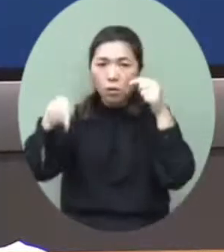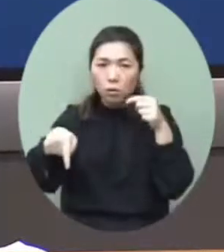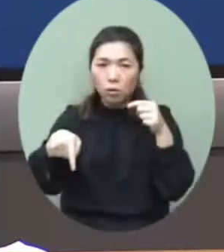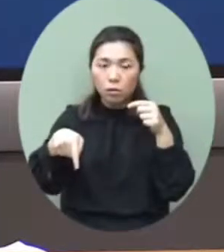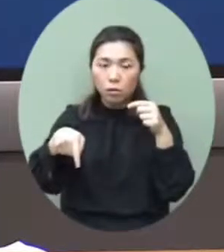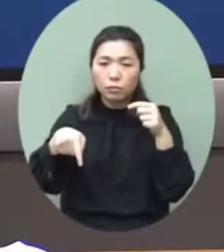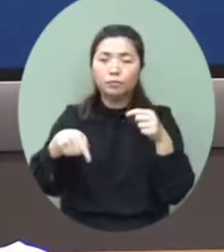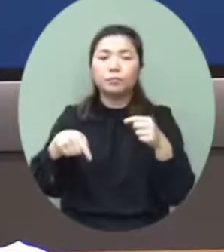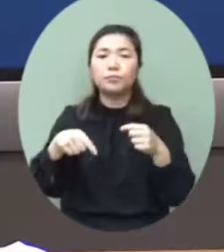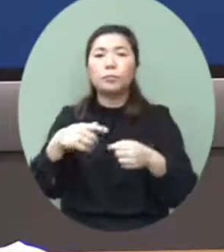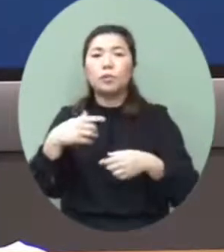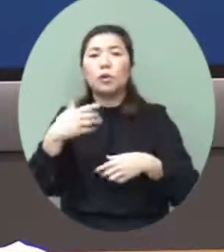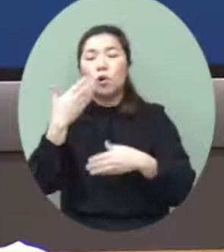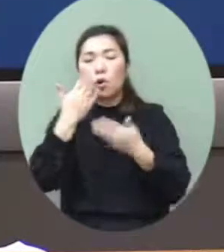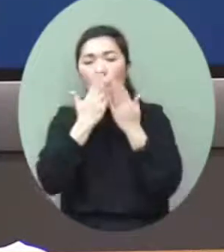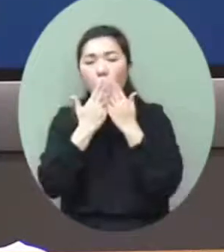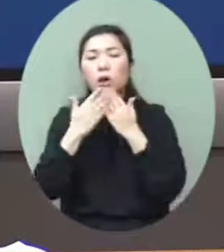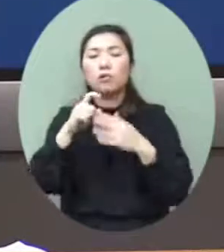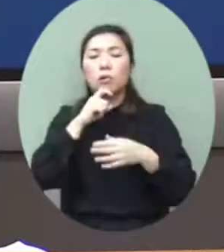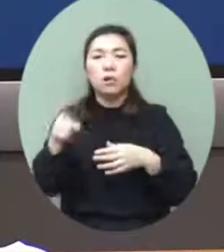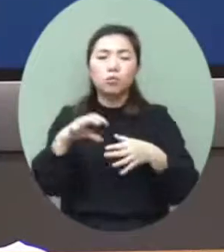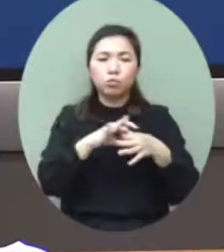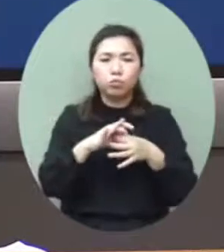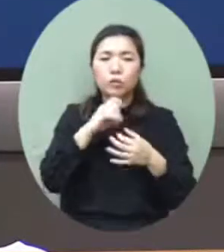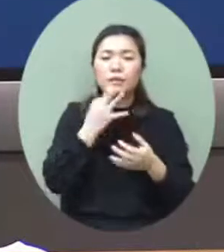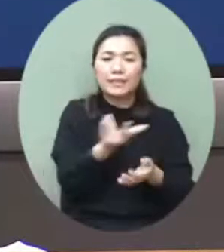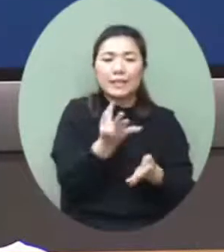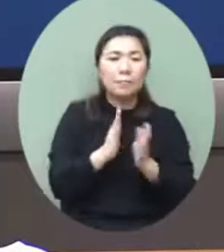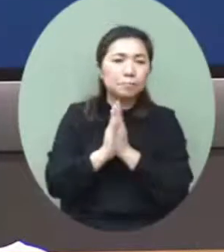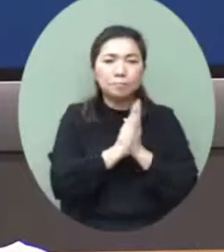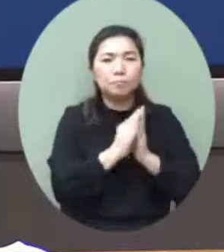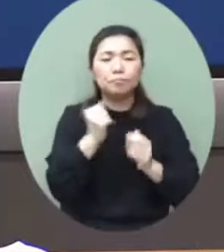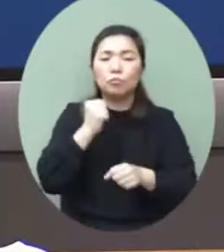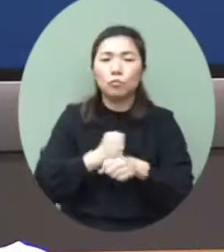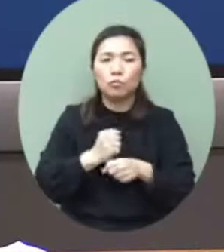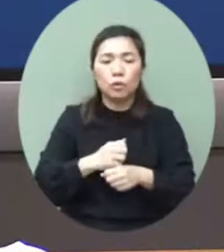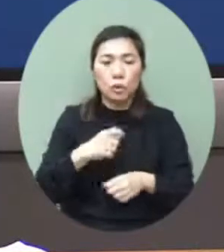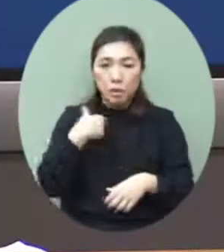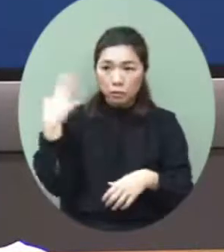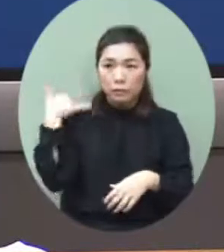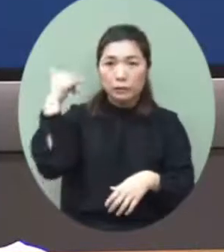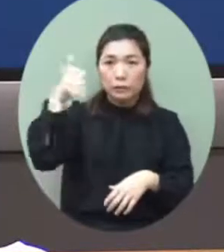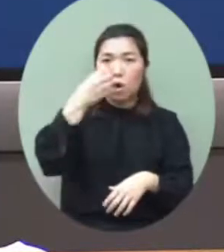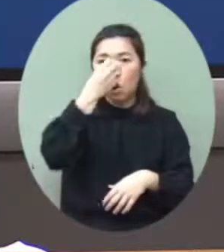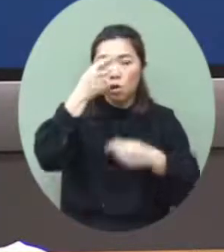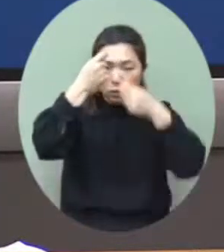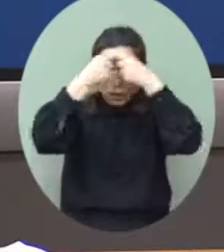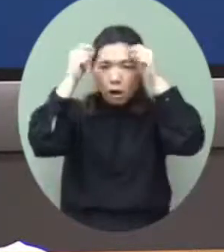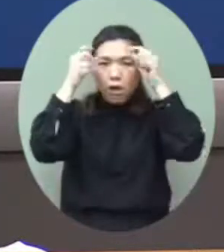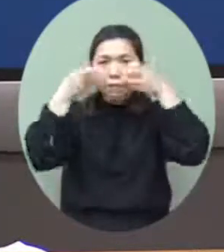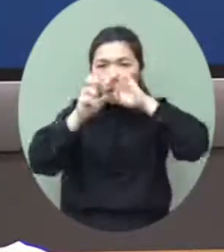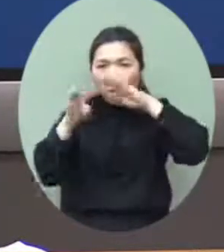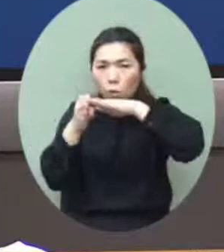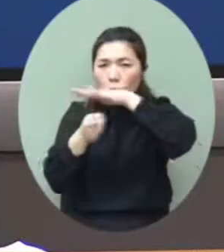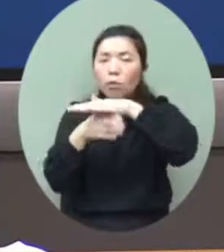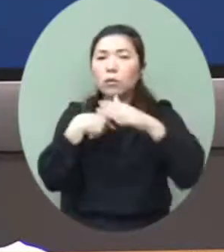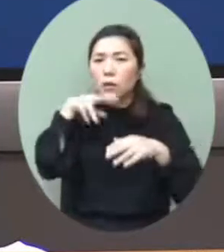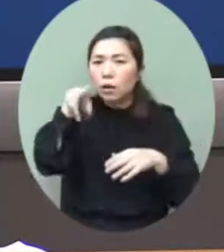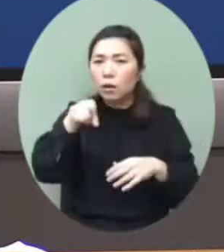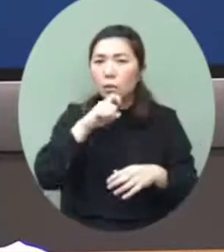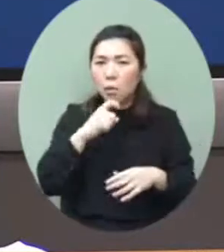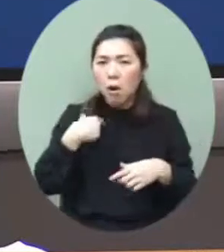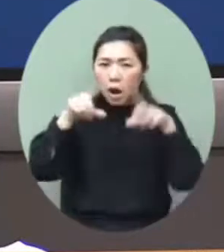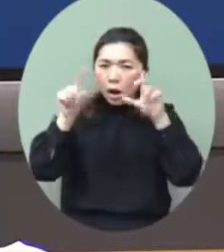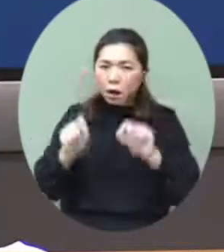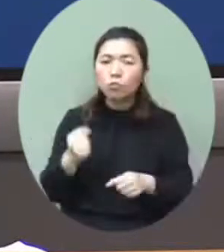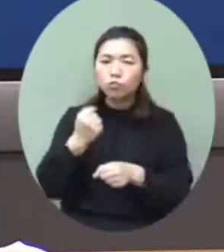The work is conducted jointly between the EPD, Drainage Services Department, and a cross-disciplinary team at the